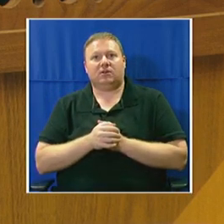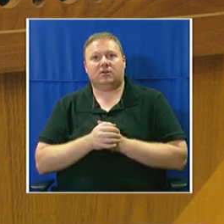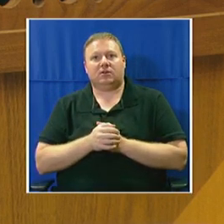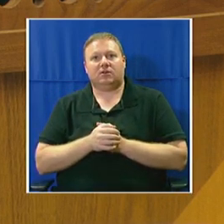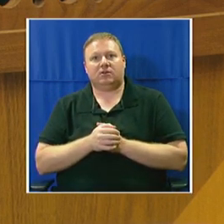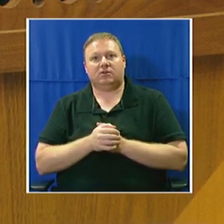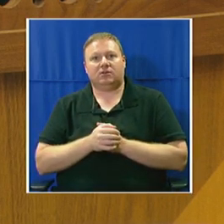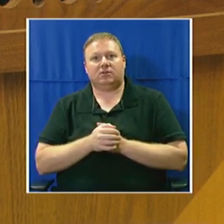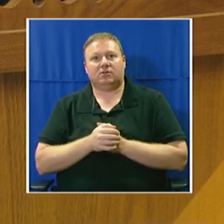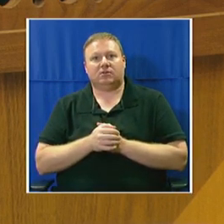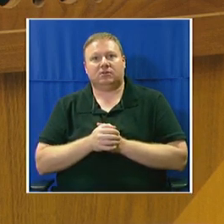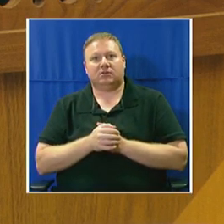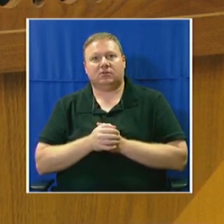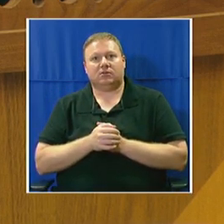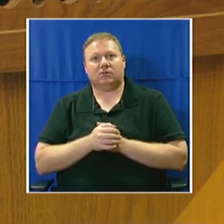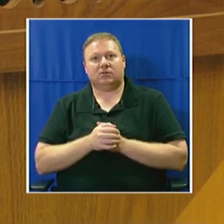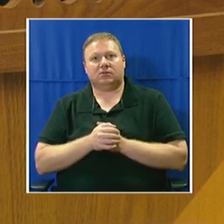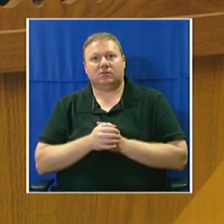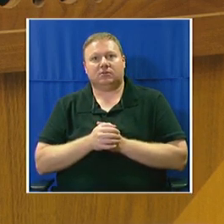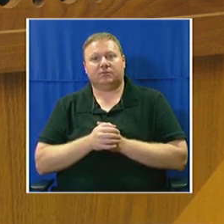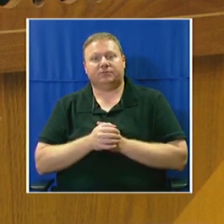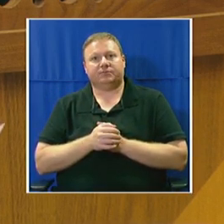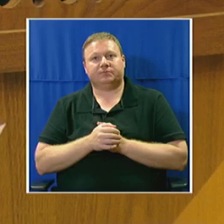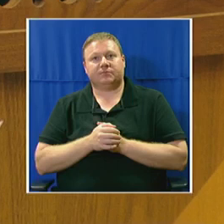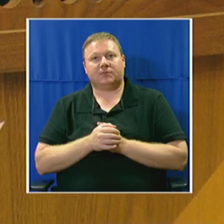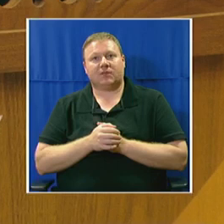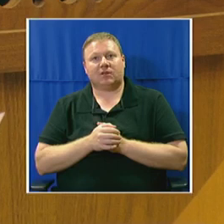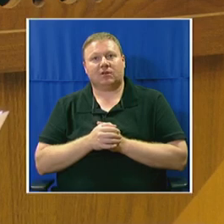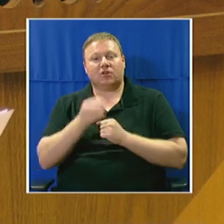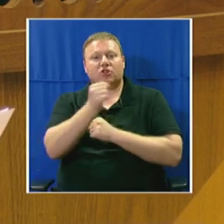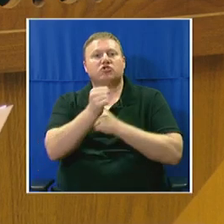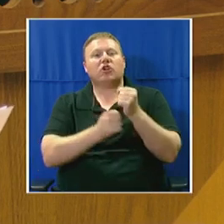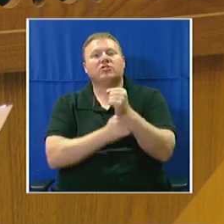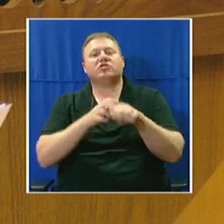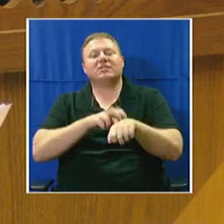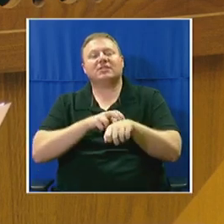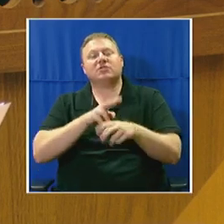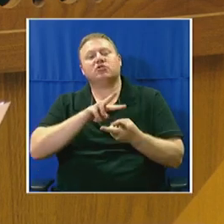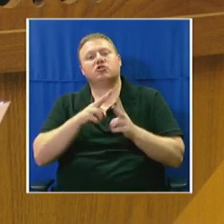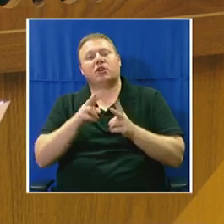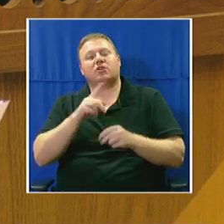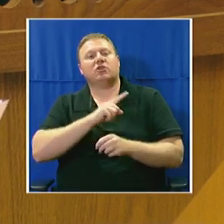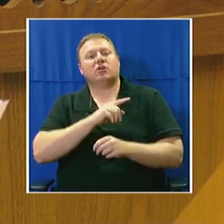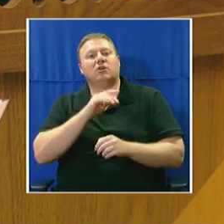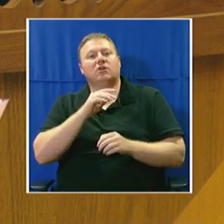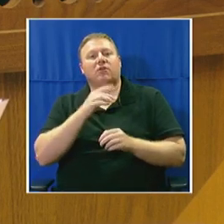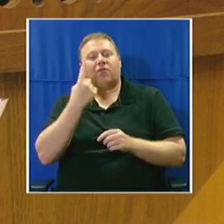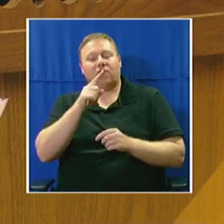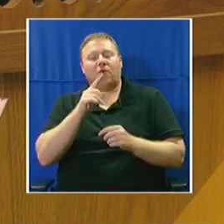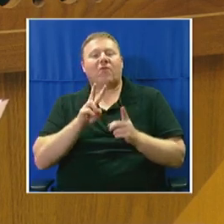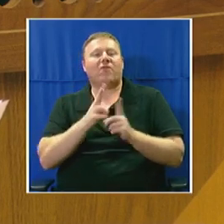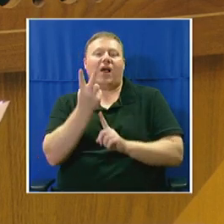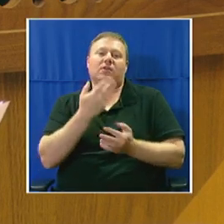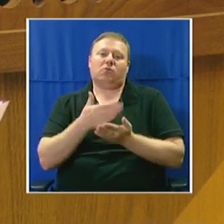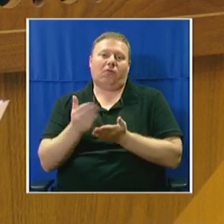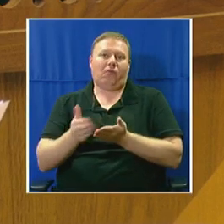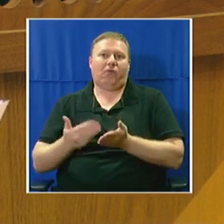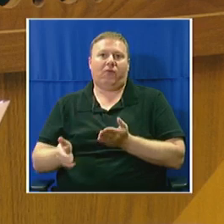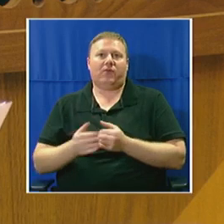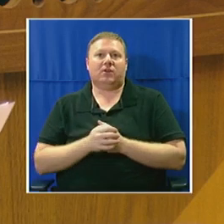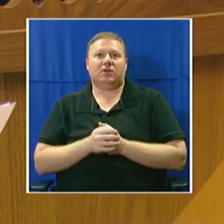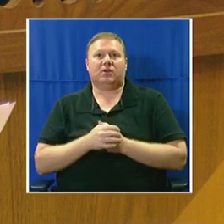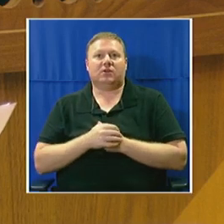to female emancipation is De emancipation for all we must emphasize that transforming the lives of our people in the Gatos from one